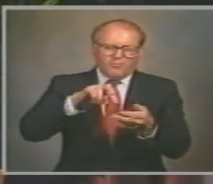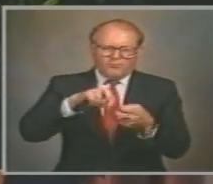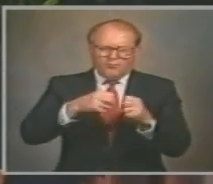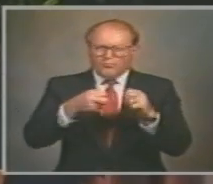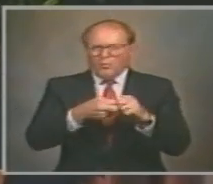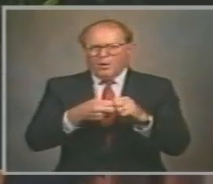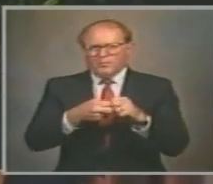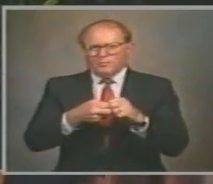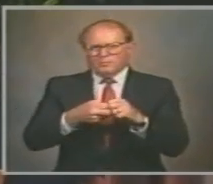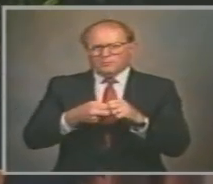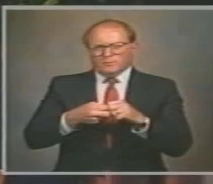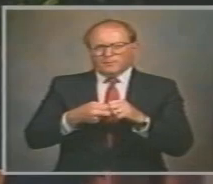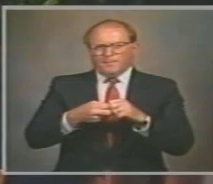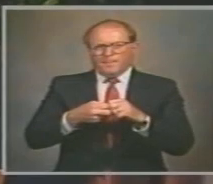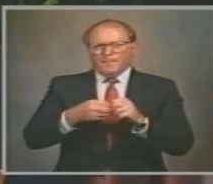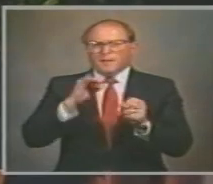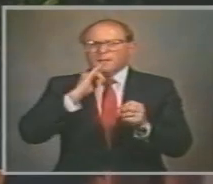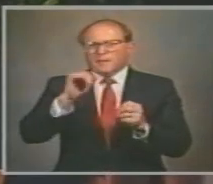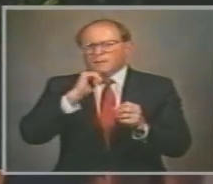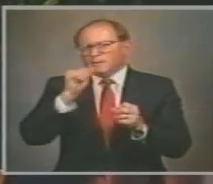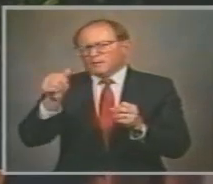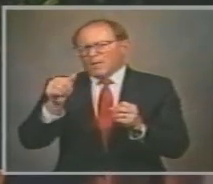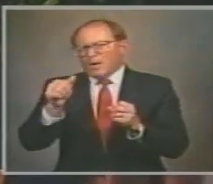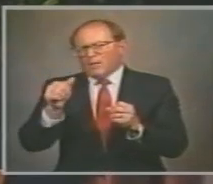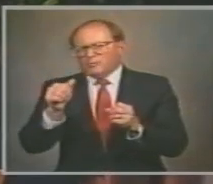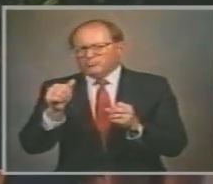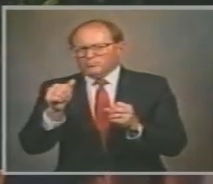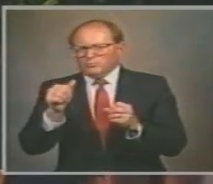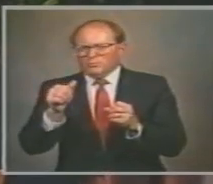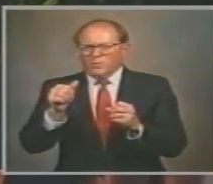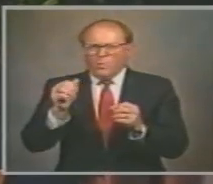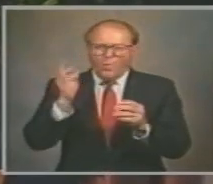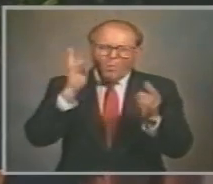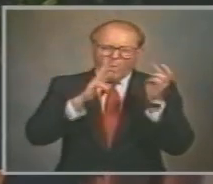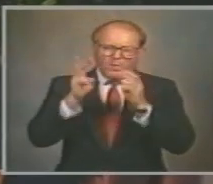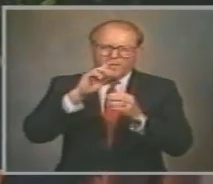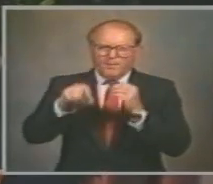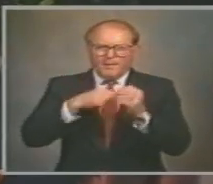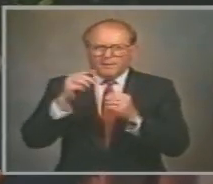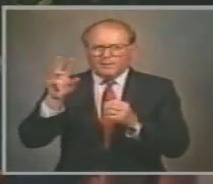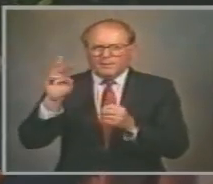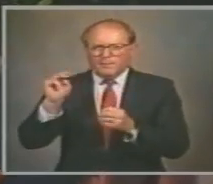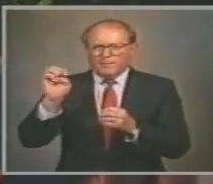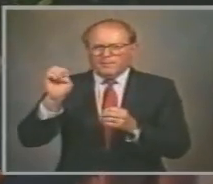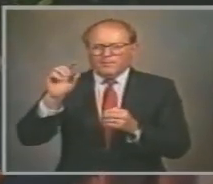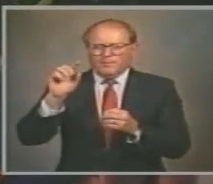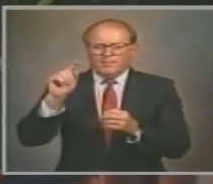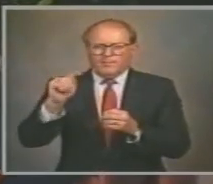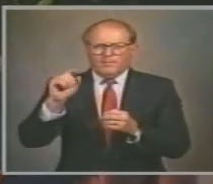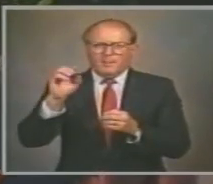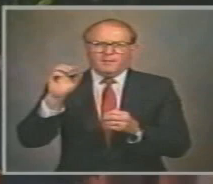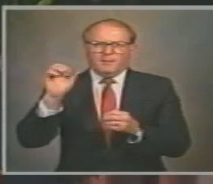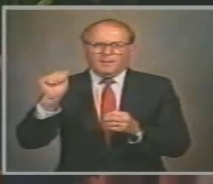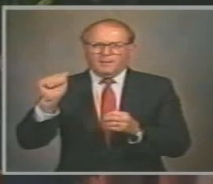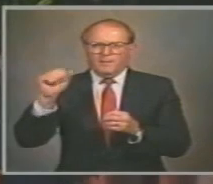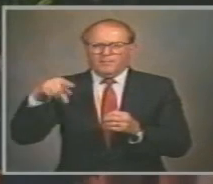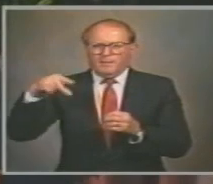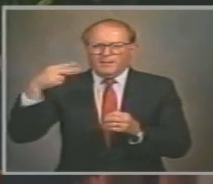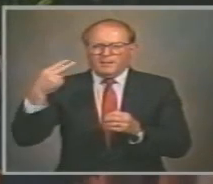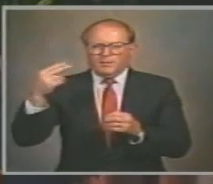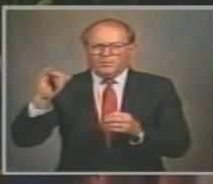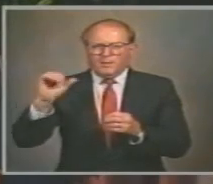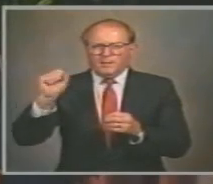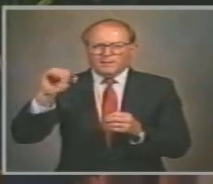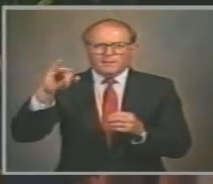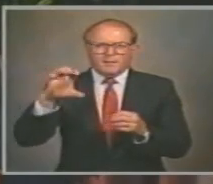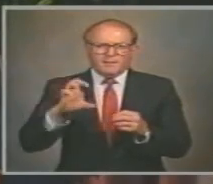the scientific method, is not concerned with metaphysics. Science, as science, he says,